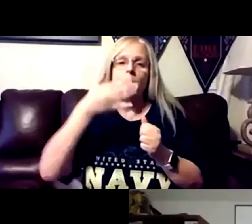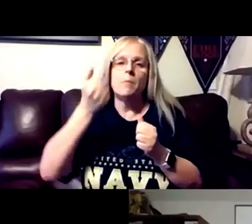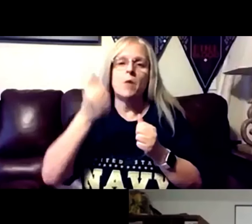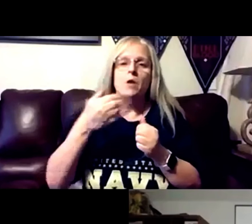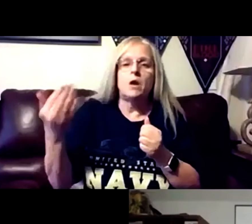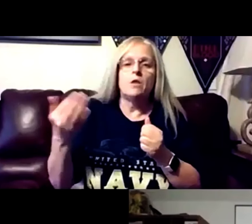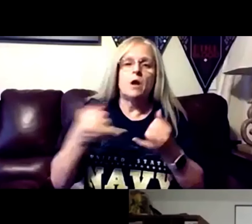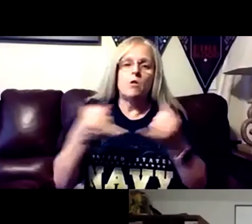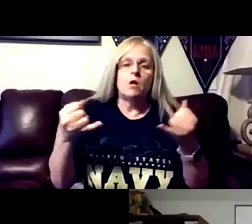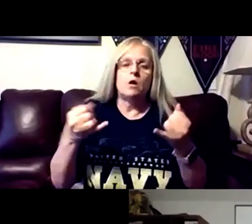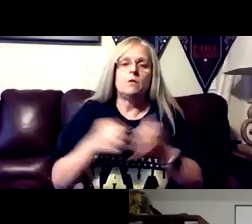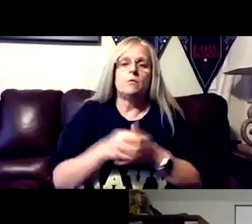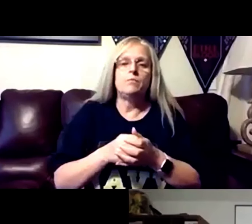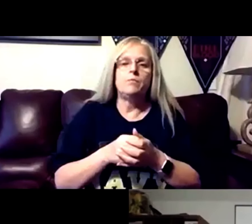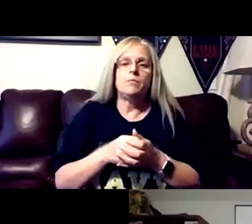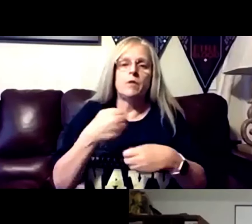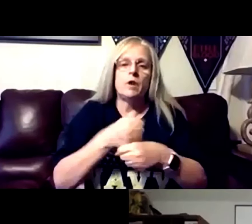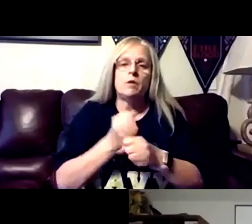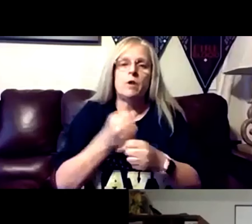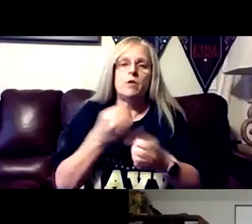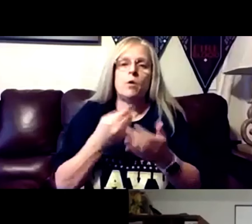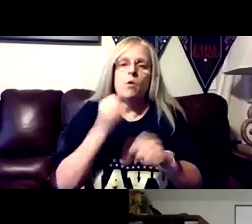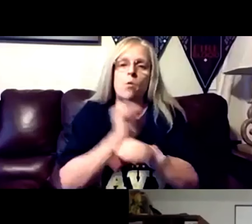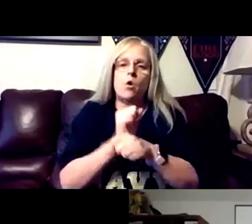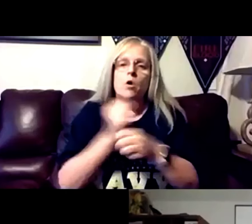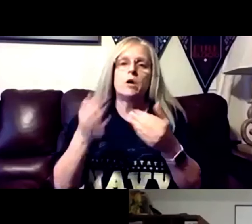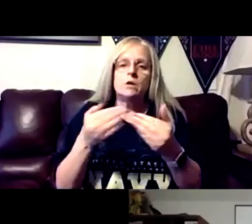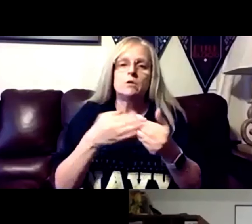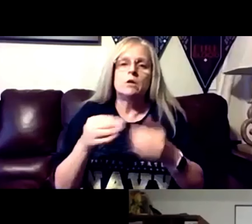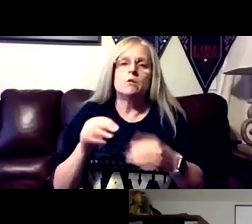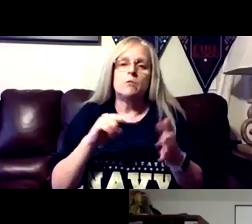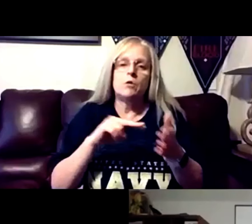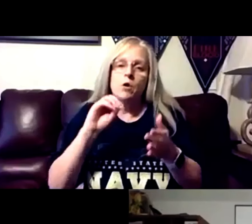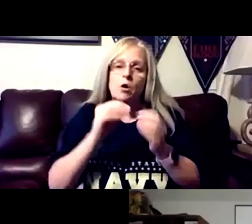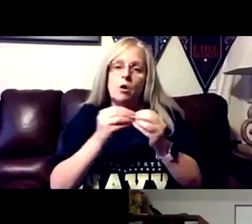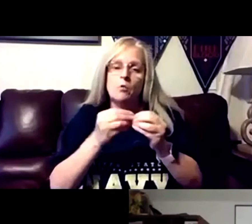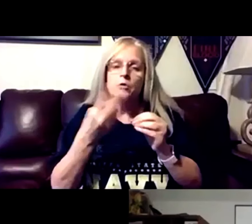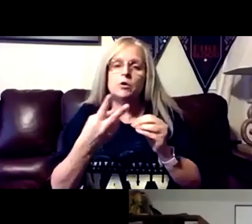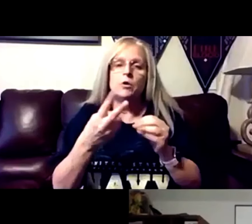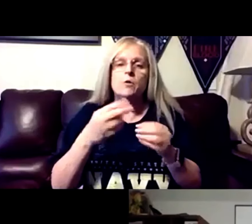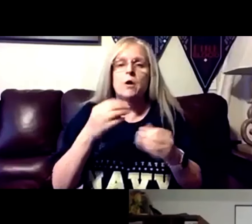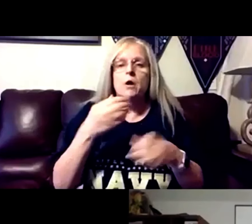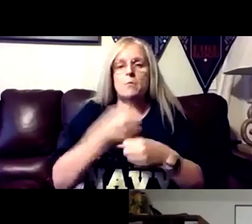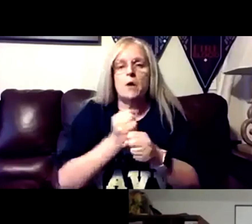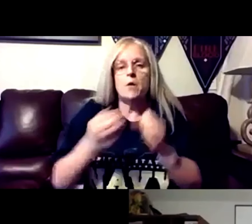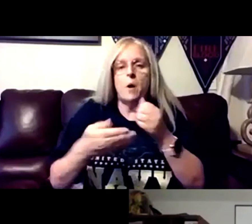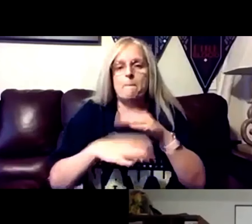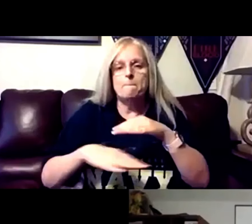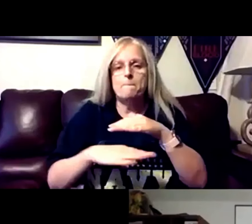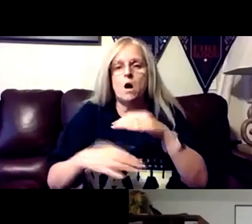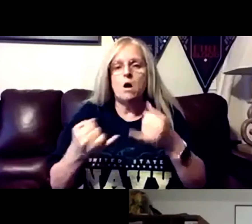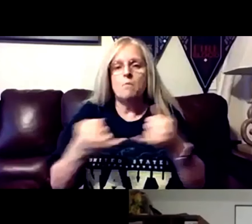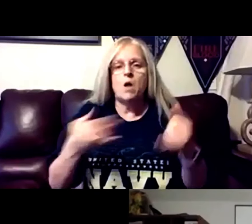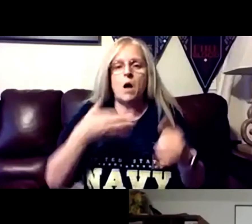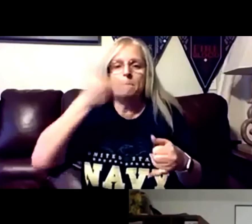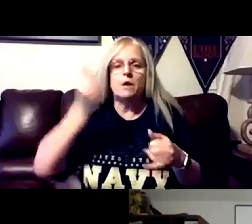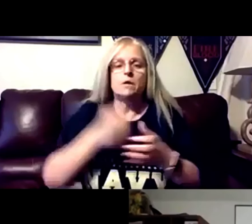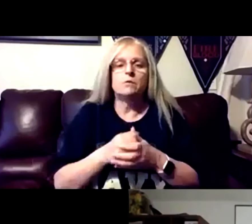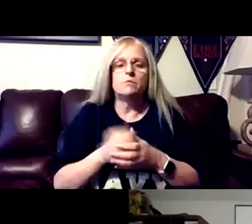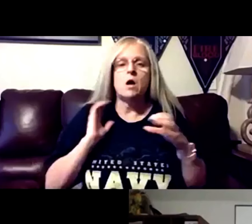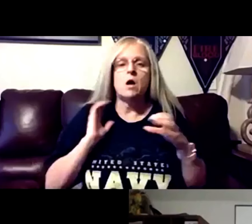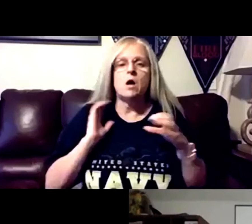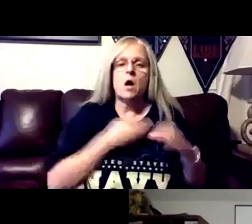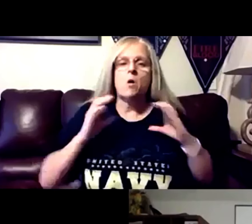anything online. They make their work easier. And number 2, they will make their bottom line better. And our customers